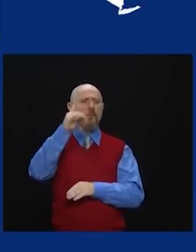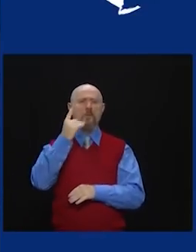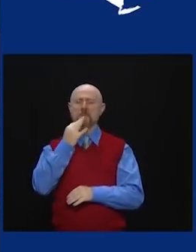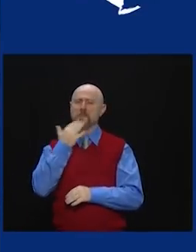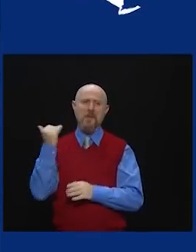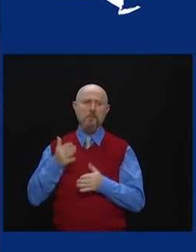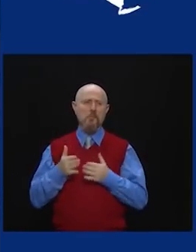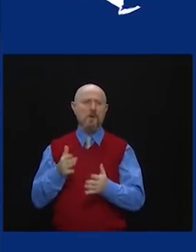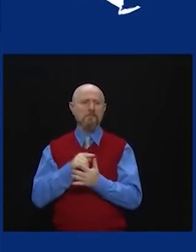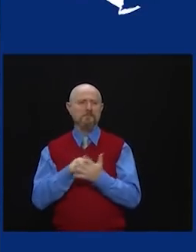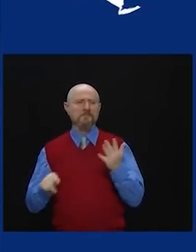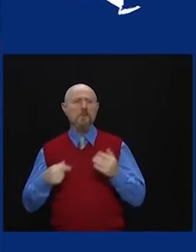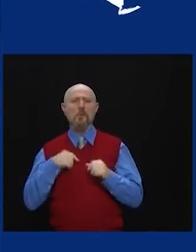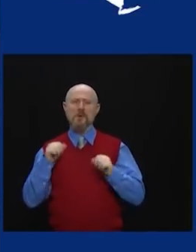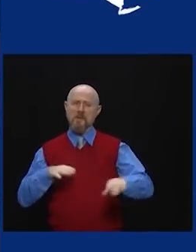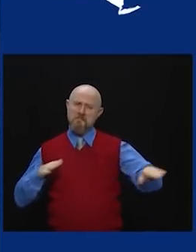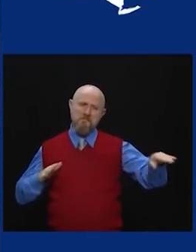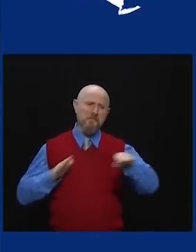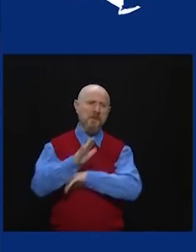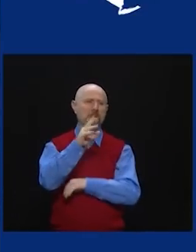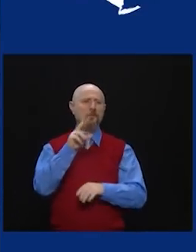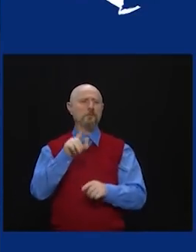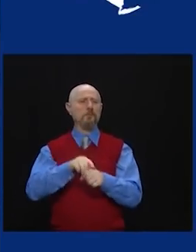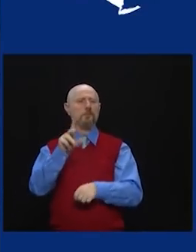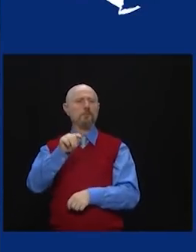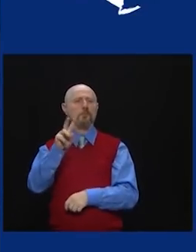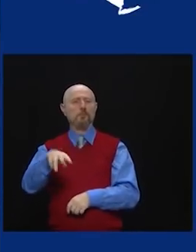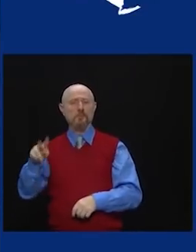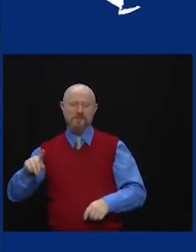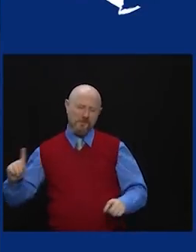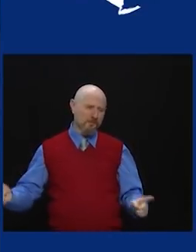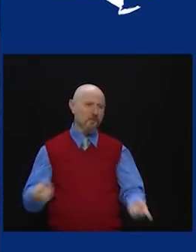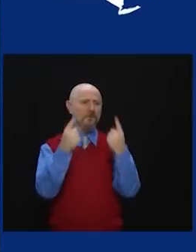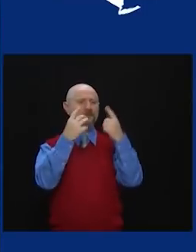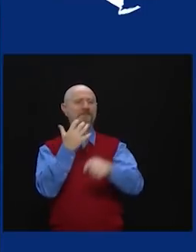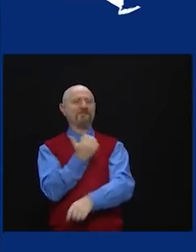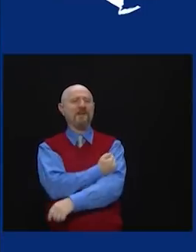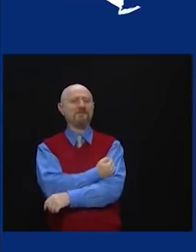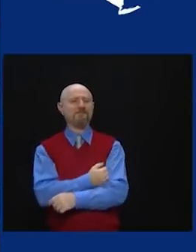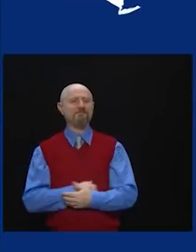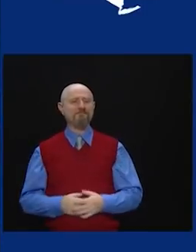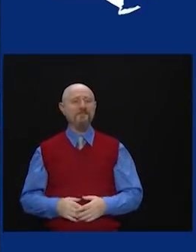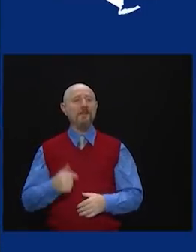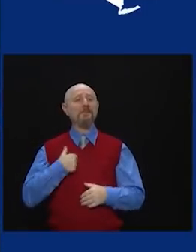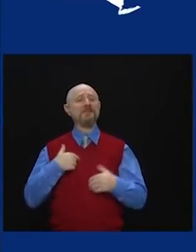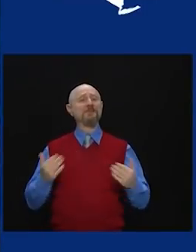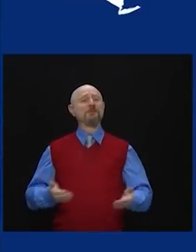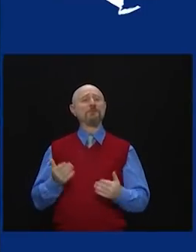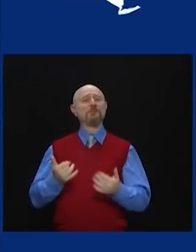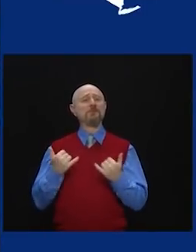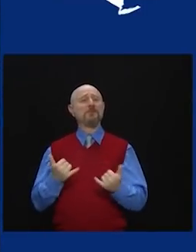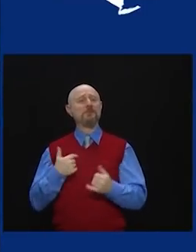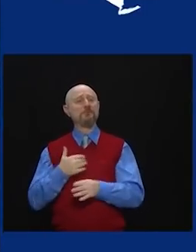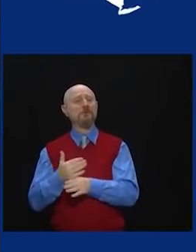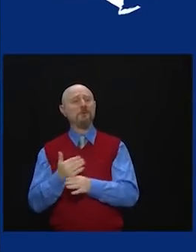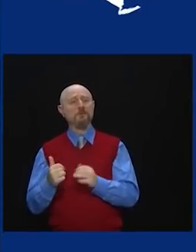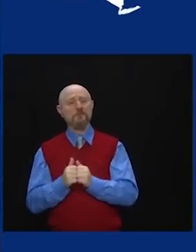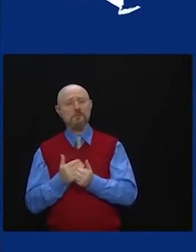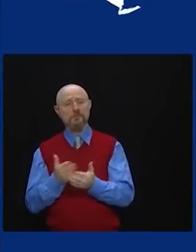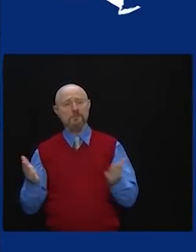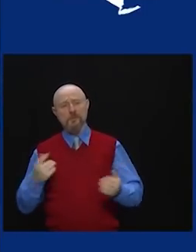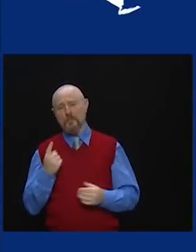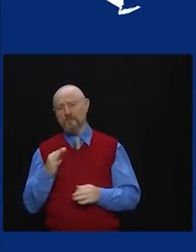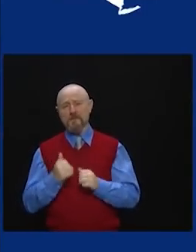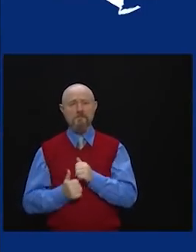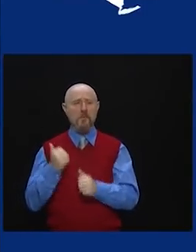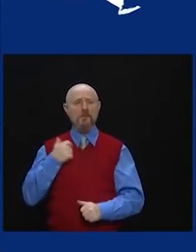best ways we can bounce back in 2022 is get vaccinated. I'm here today to share with you one of